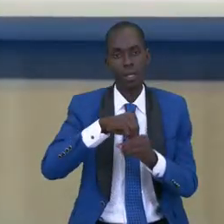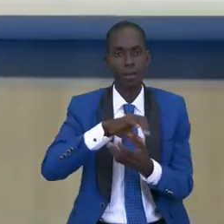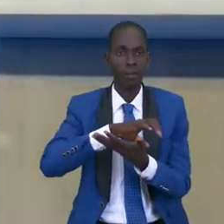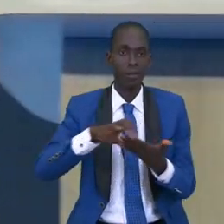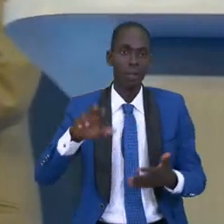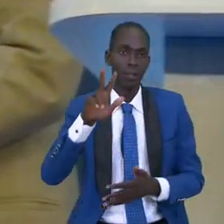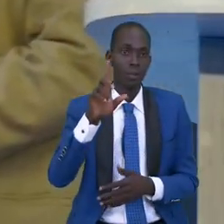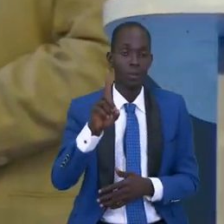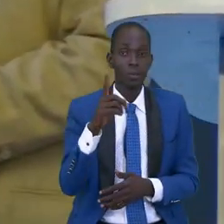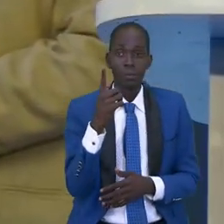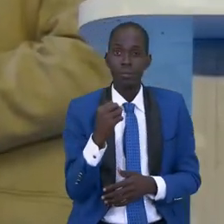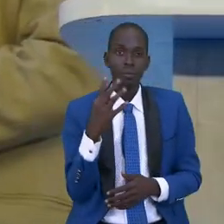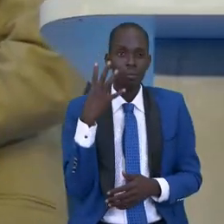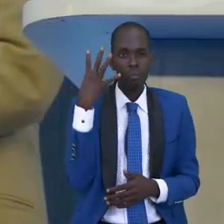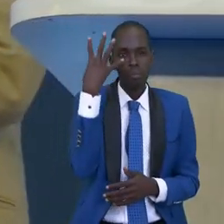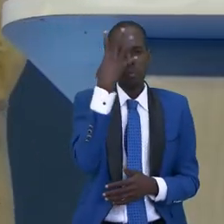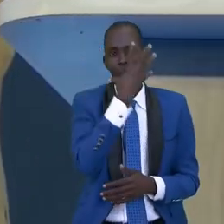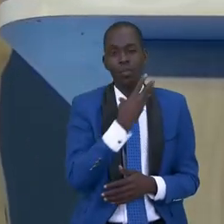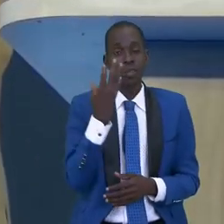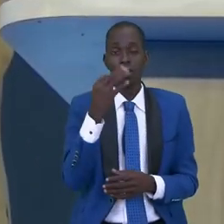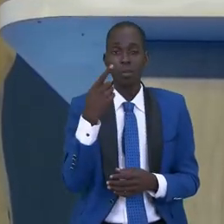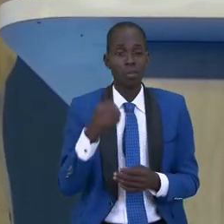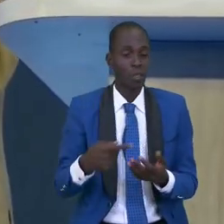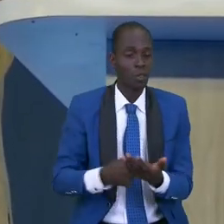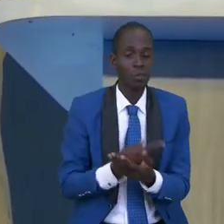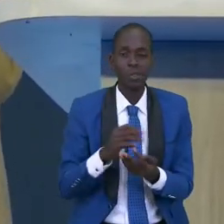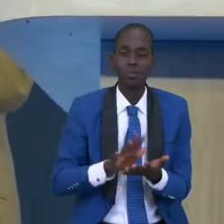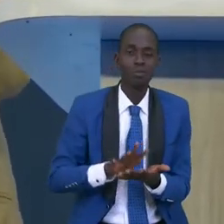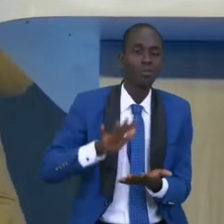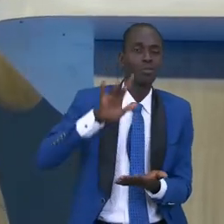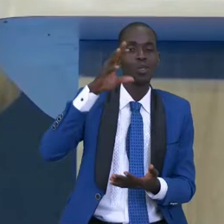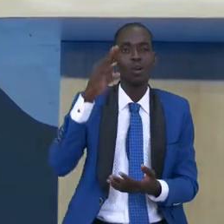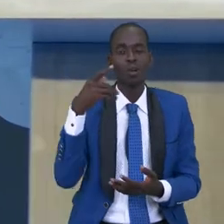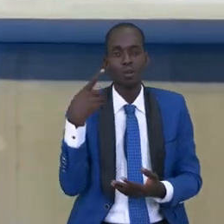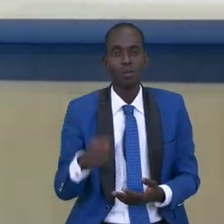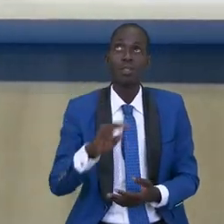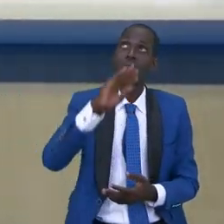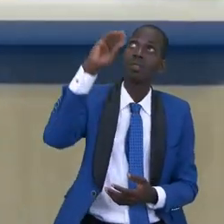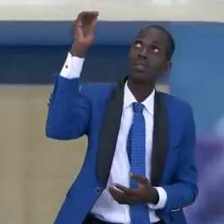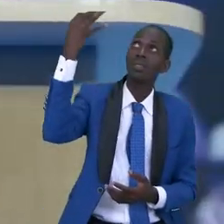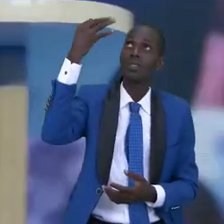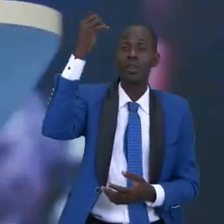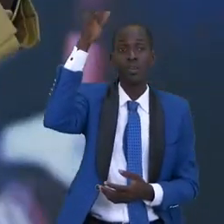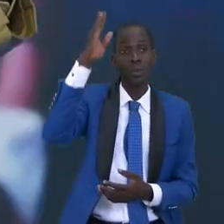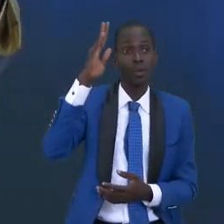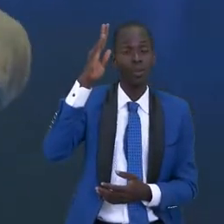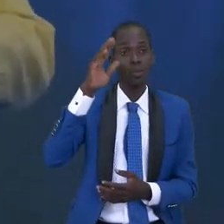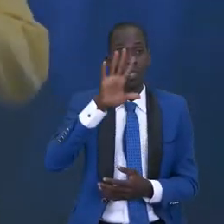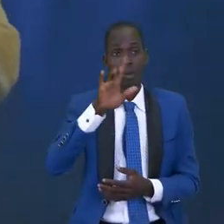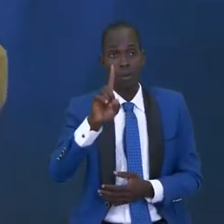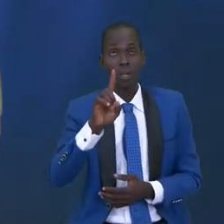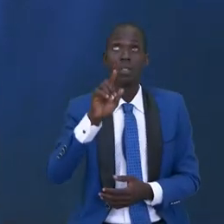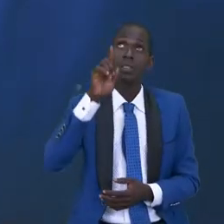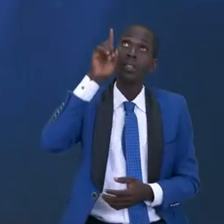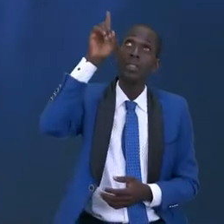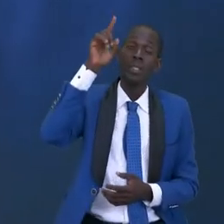the beauty of the gospel, the glory of the grace of God. Him as